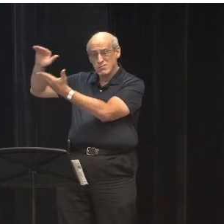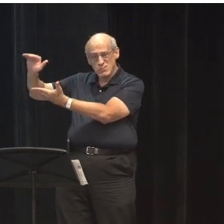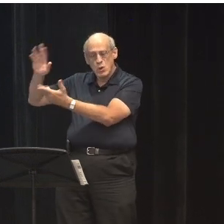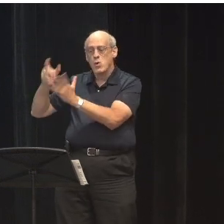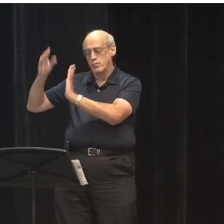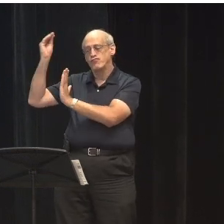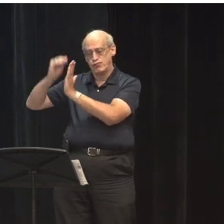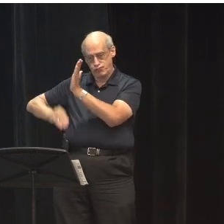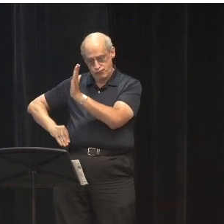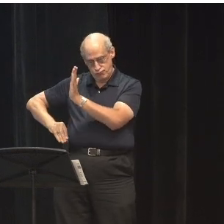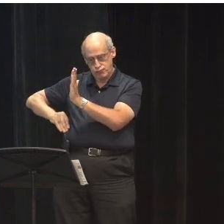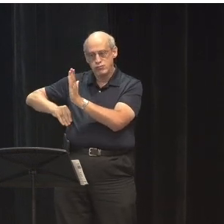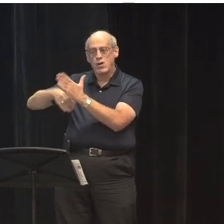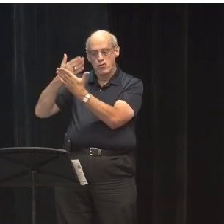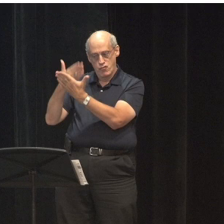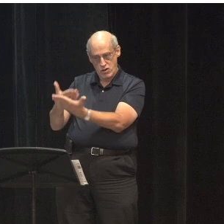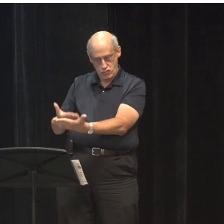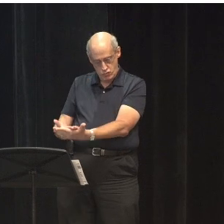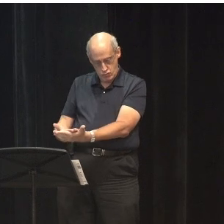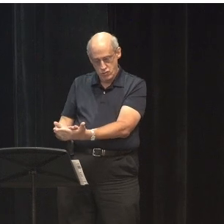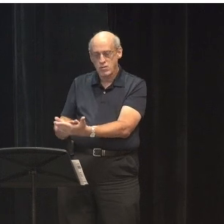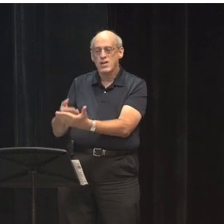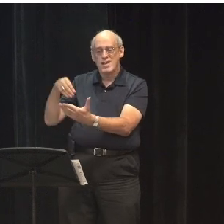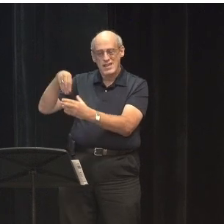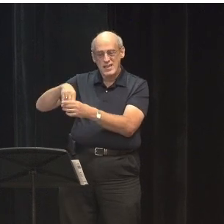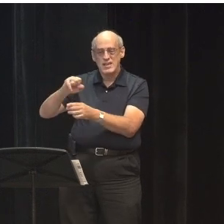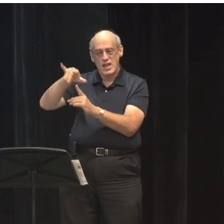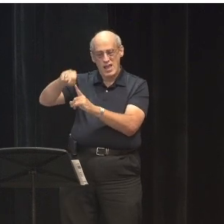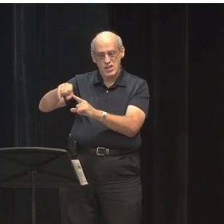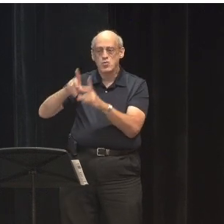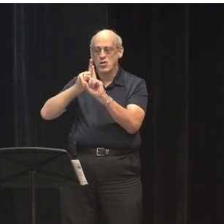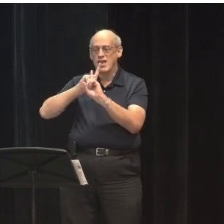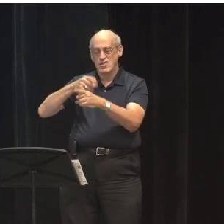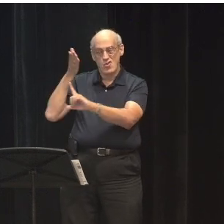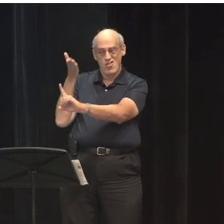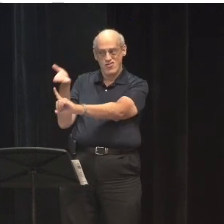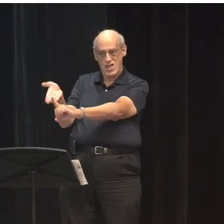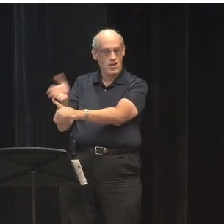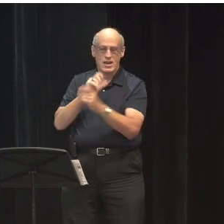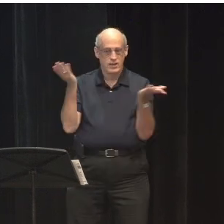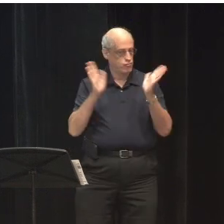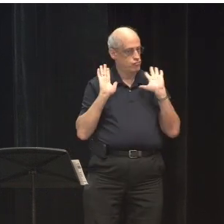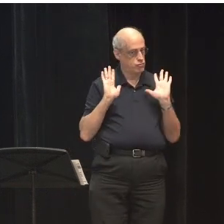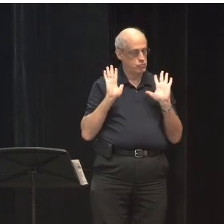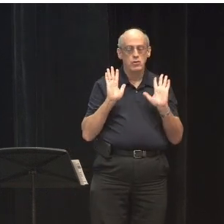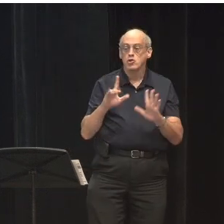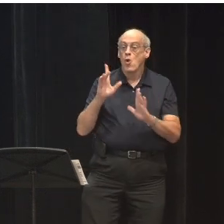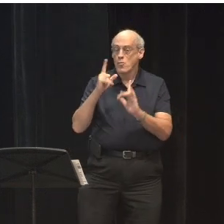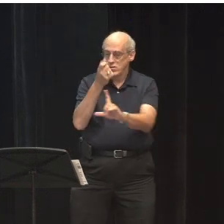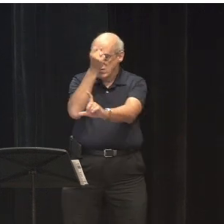be entered into the final environmental impact statement and addressed there. So it is important to recognize